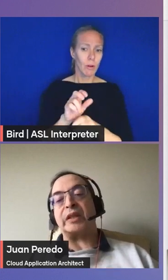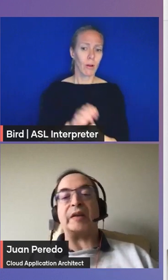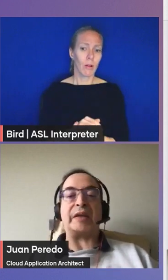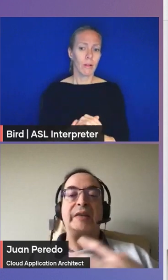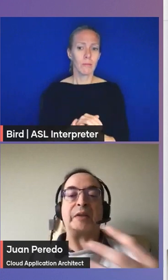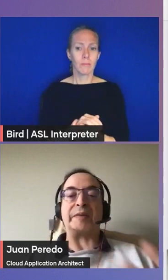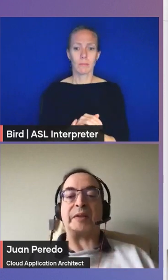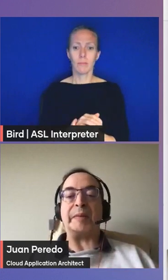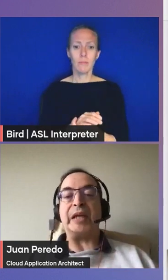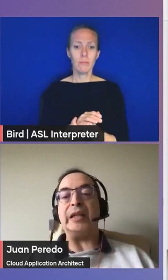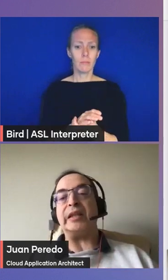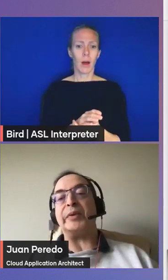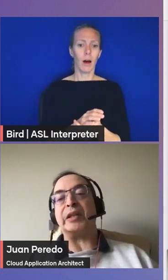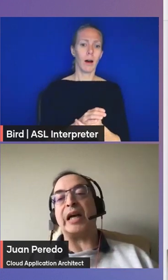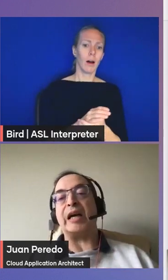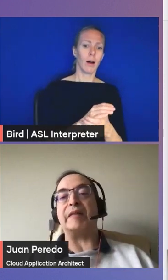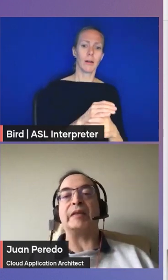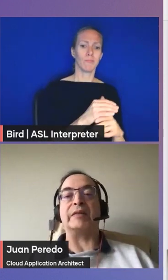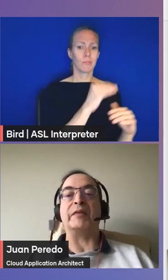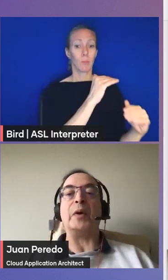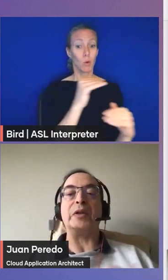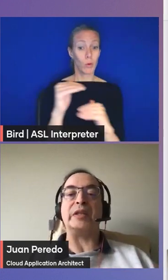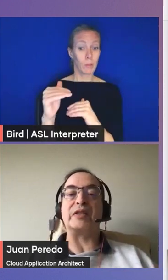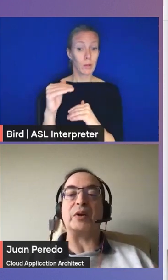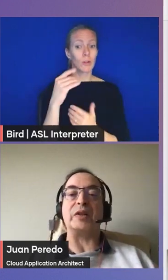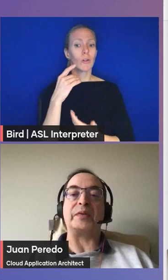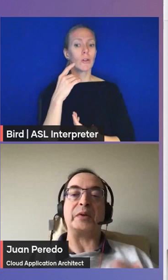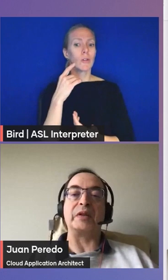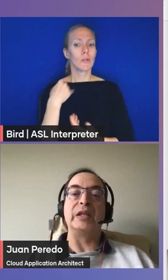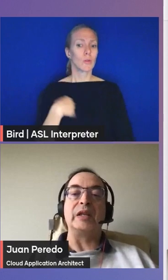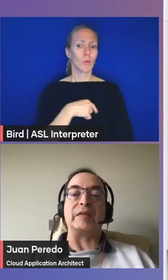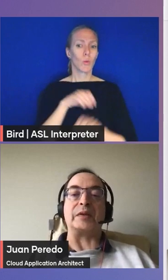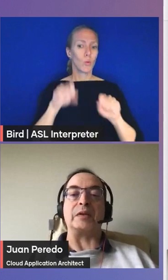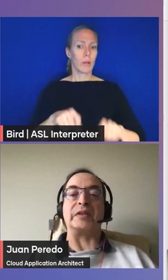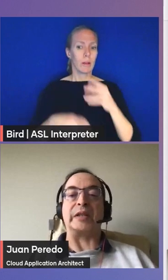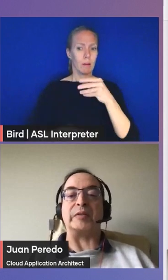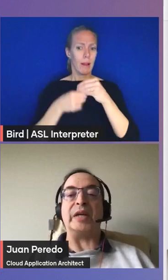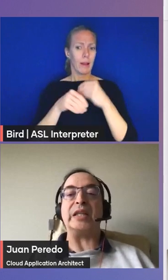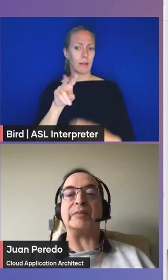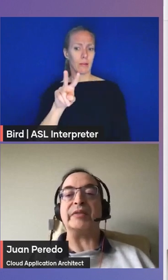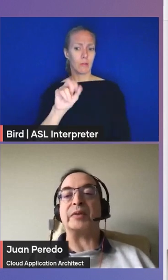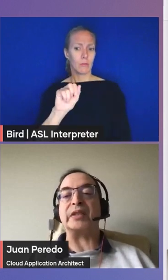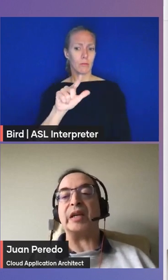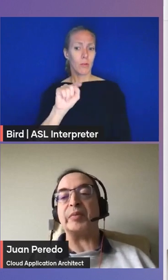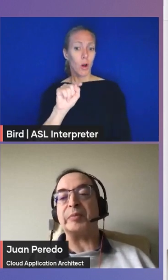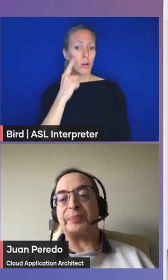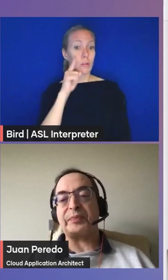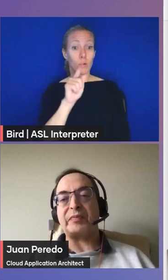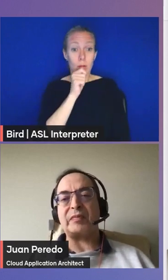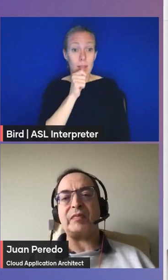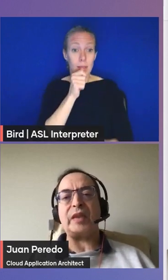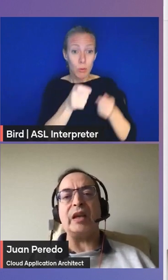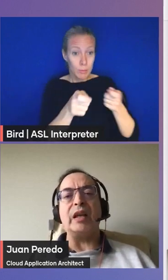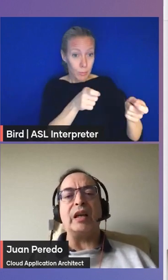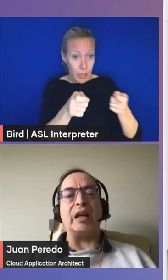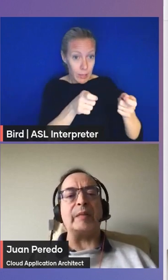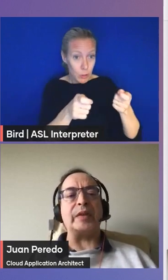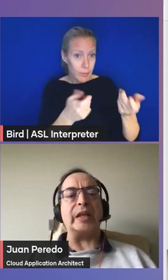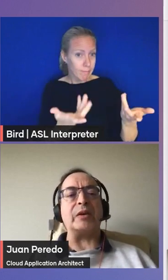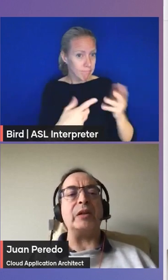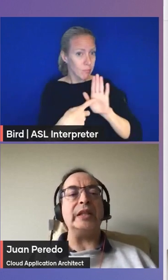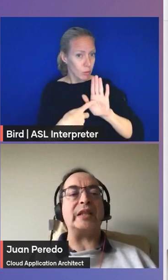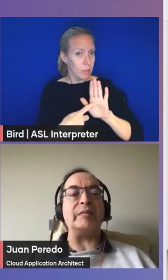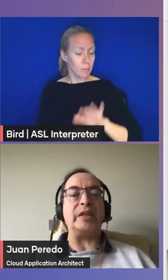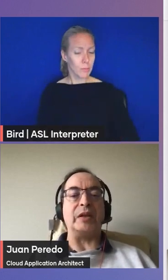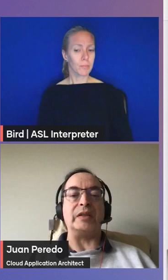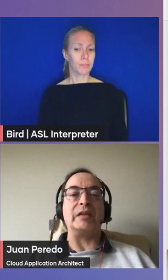Prometheus and Grafana for observability. We could have a Vault installed for secret management, for example. And